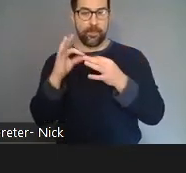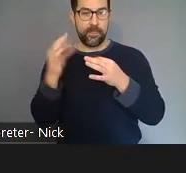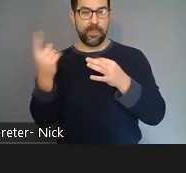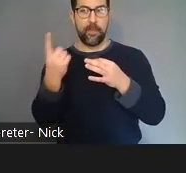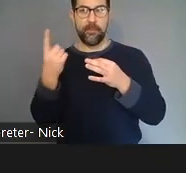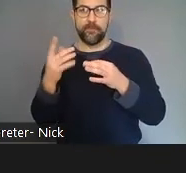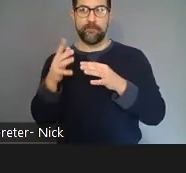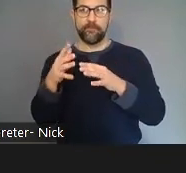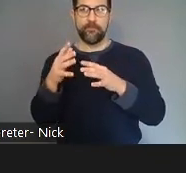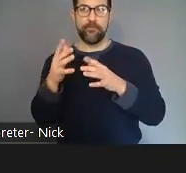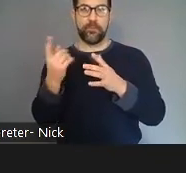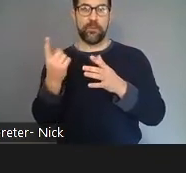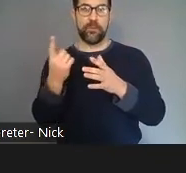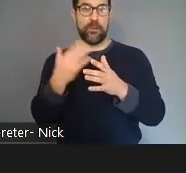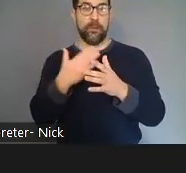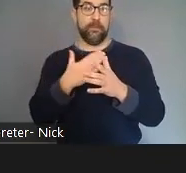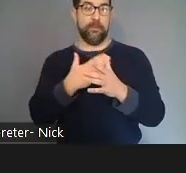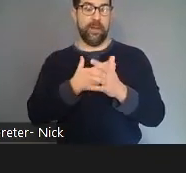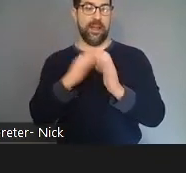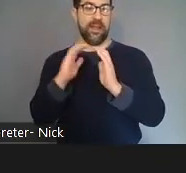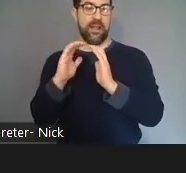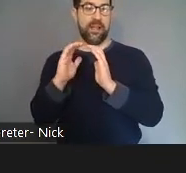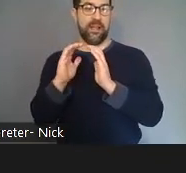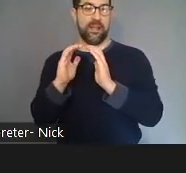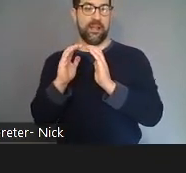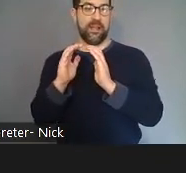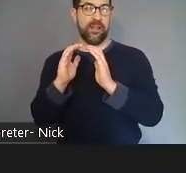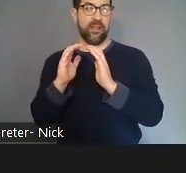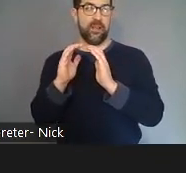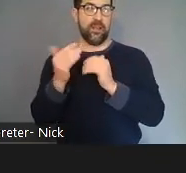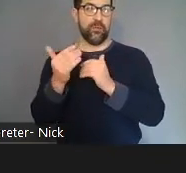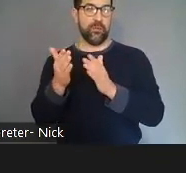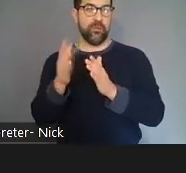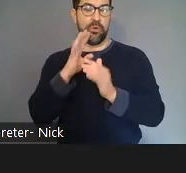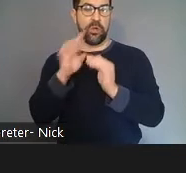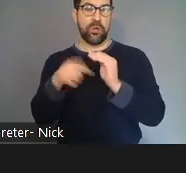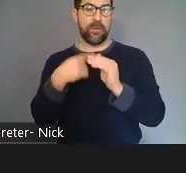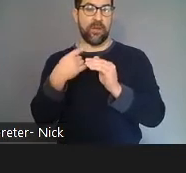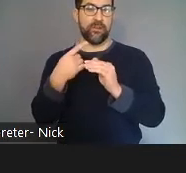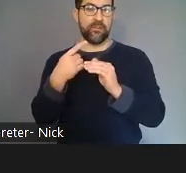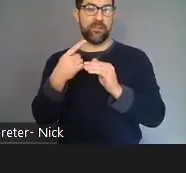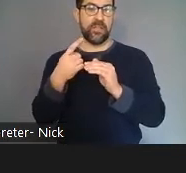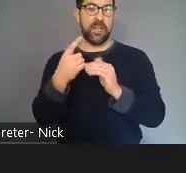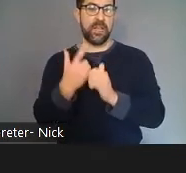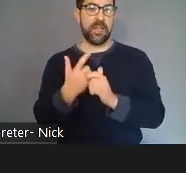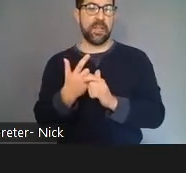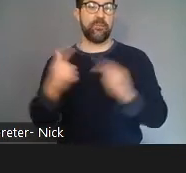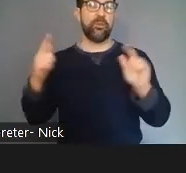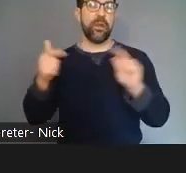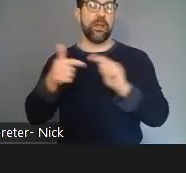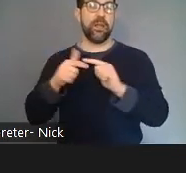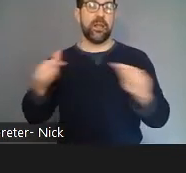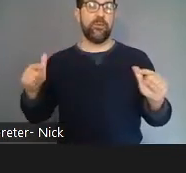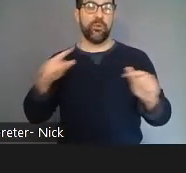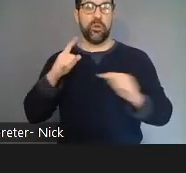implemented within just one of my classrooms at school is we talk about liberatory language. Not only talk about,